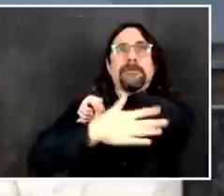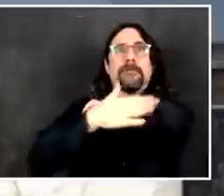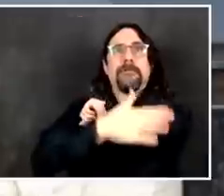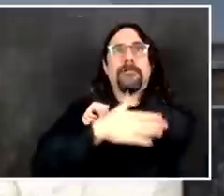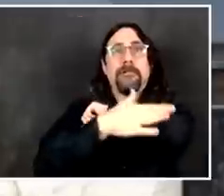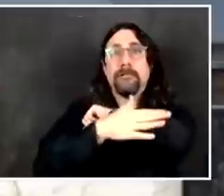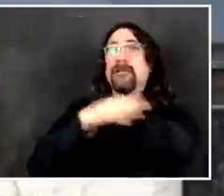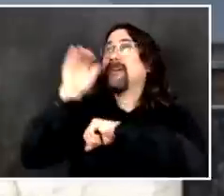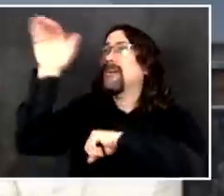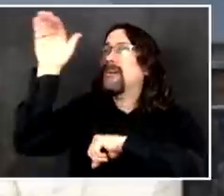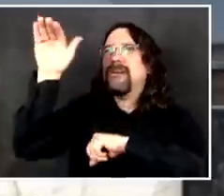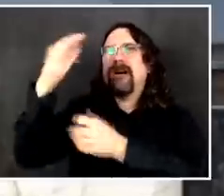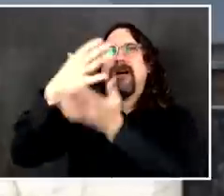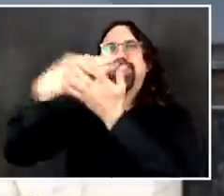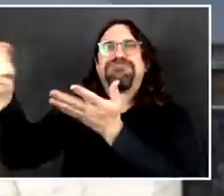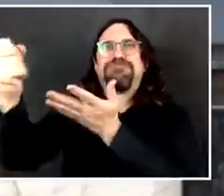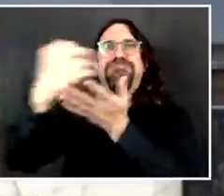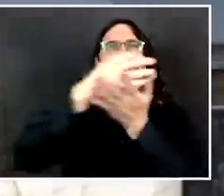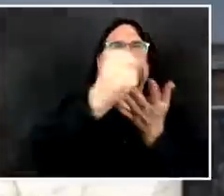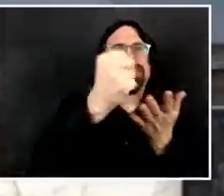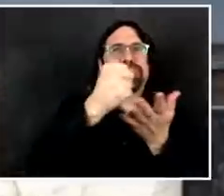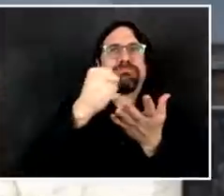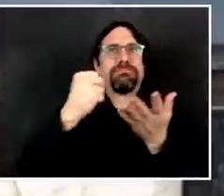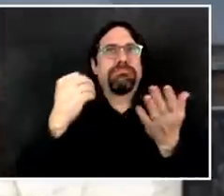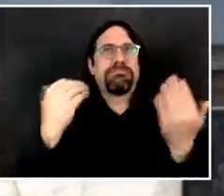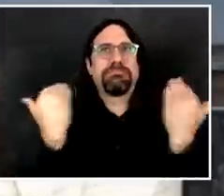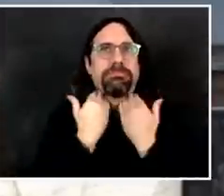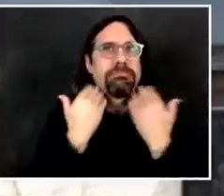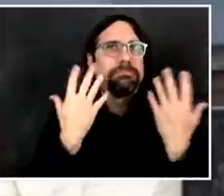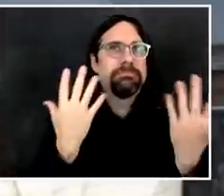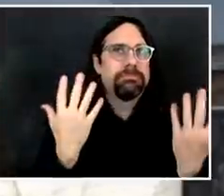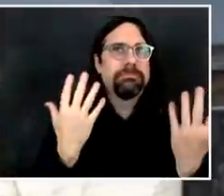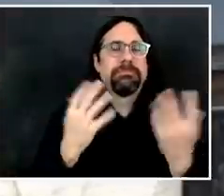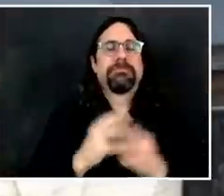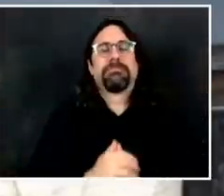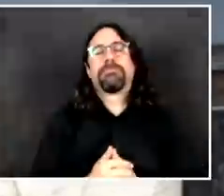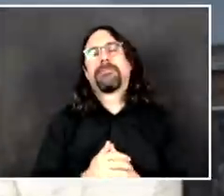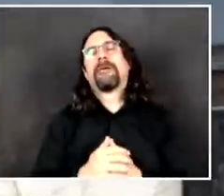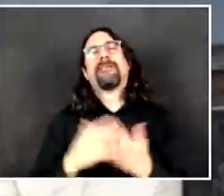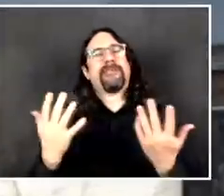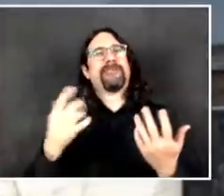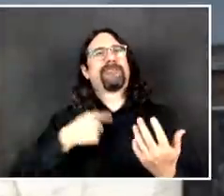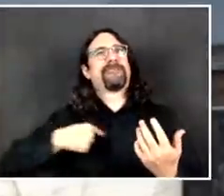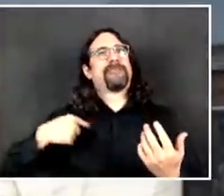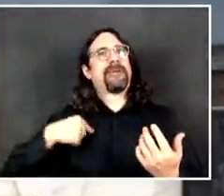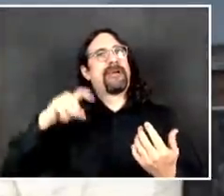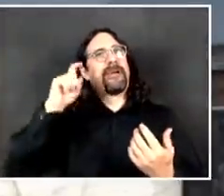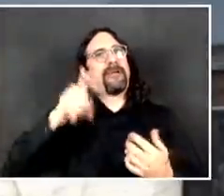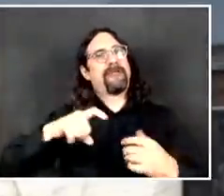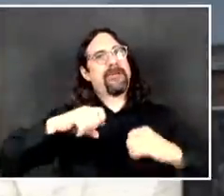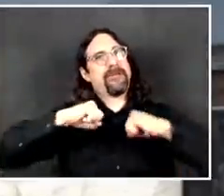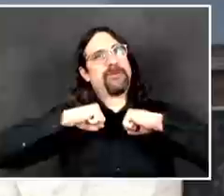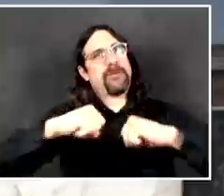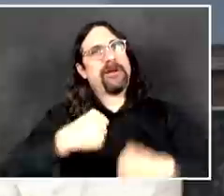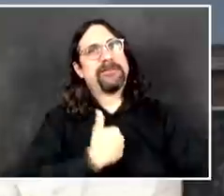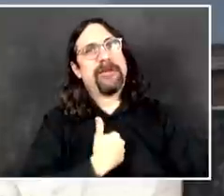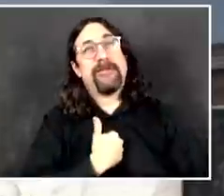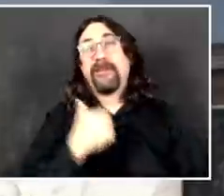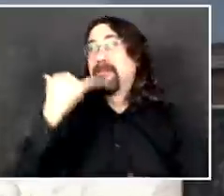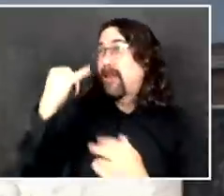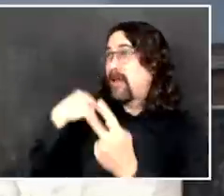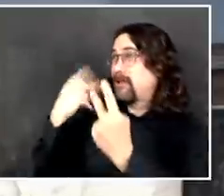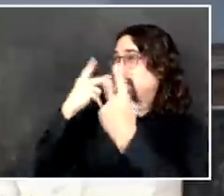for whatever comes next. Now, I got to tell you, even though it feels like this has been going on for months and months, it's only